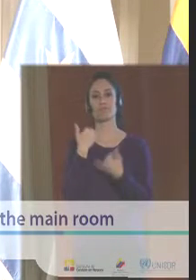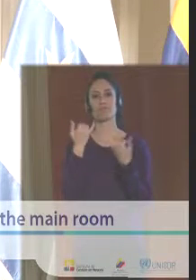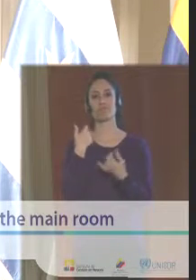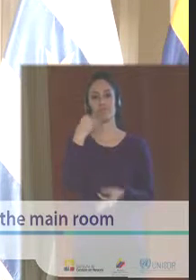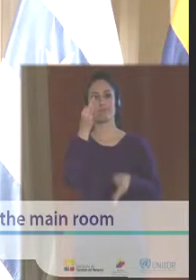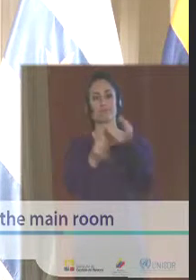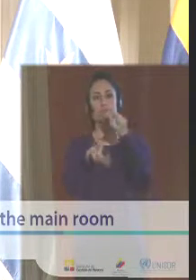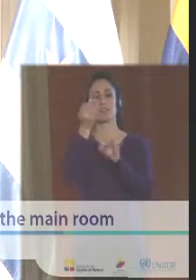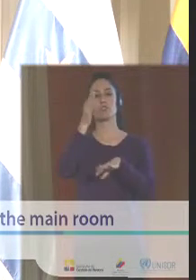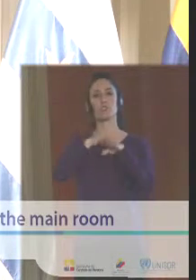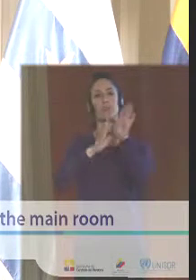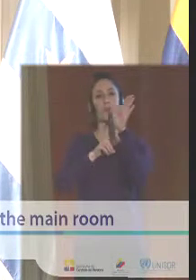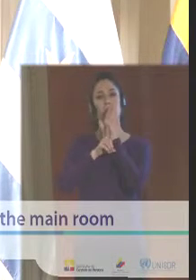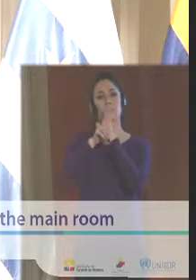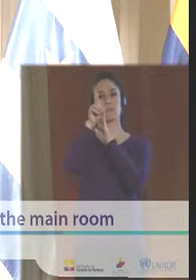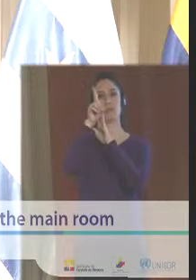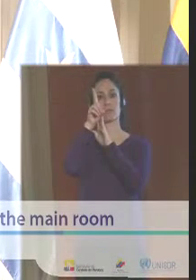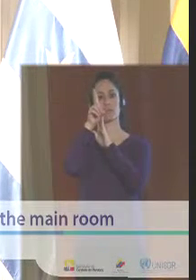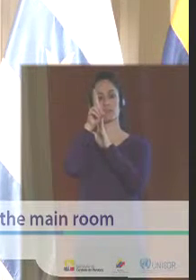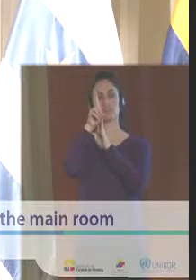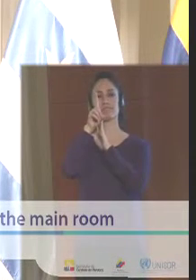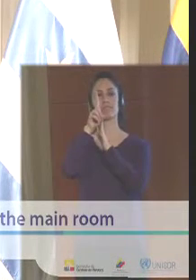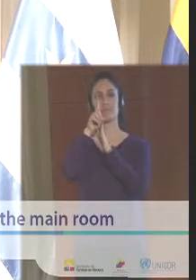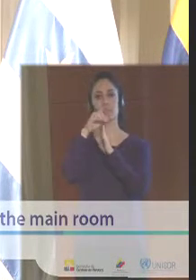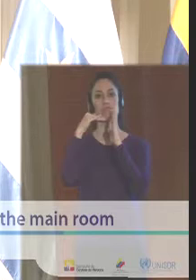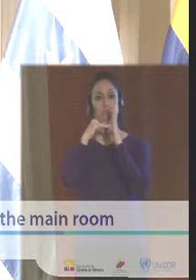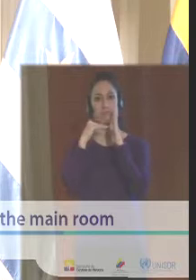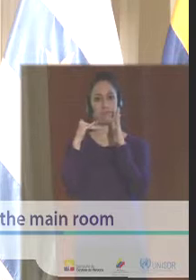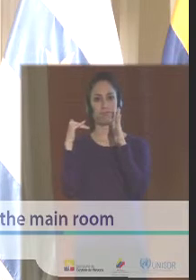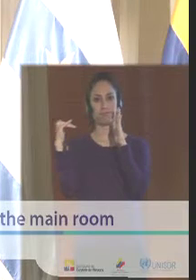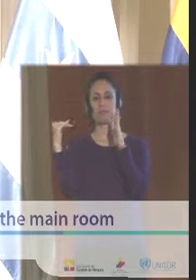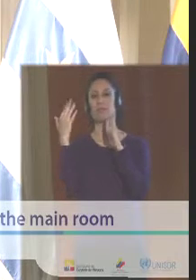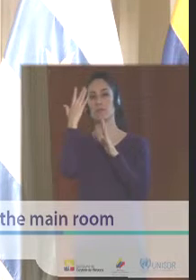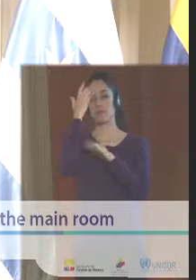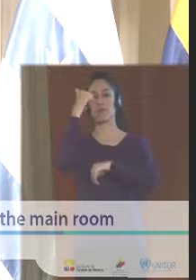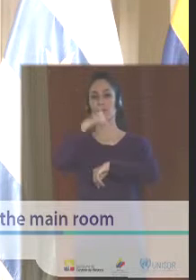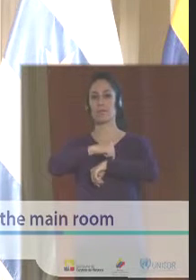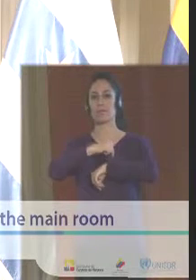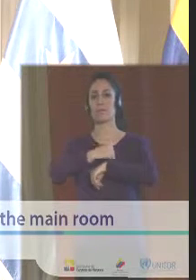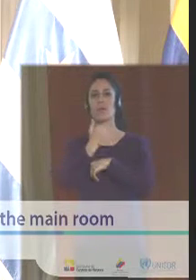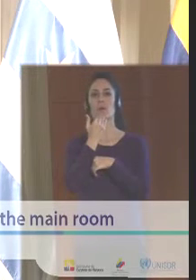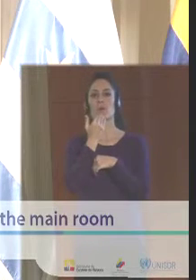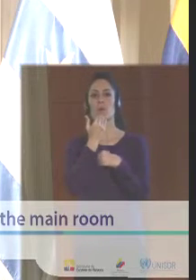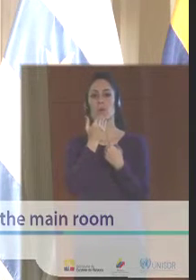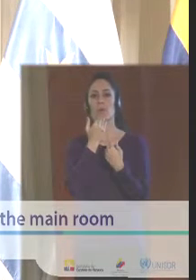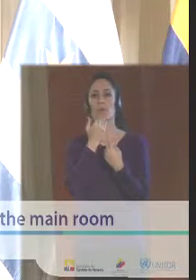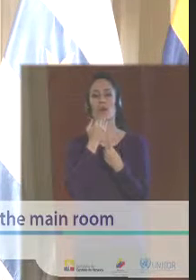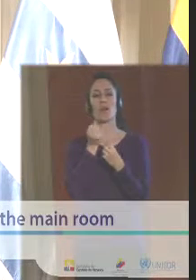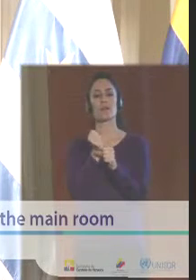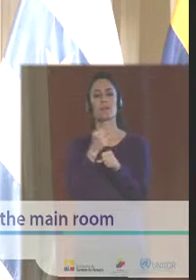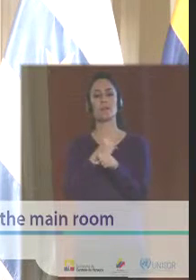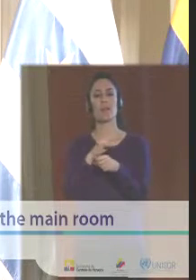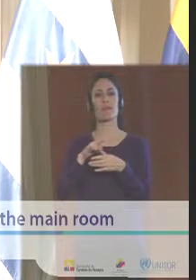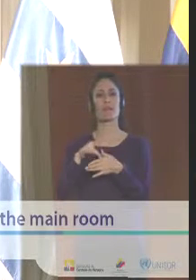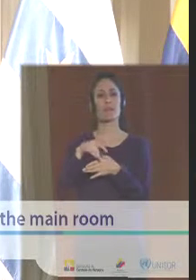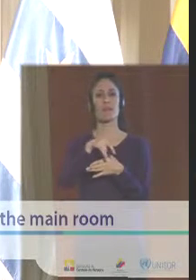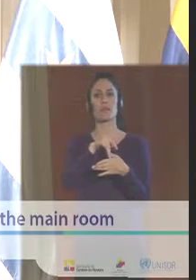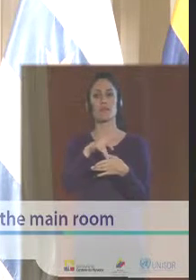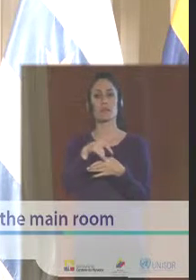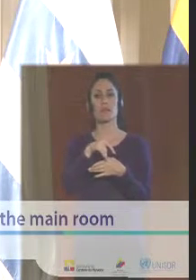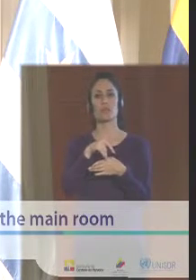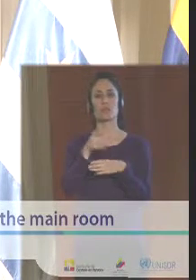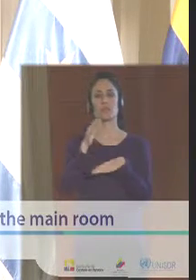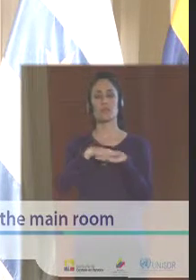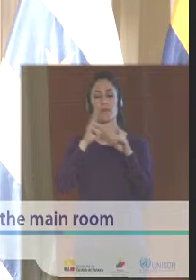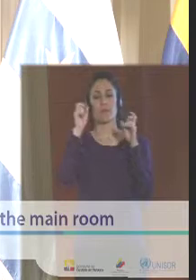will include the issue of sustainable development and the timeline